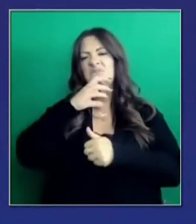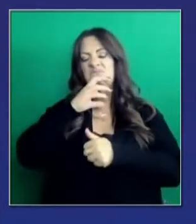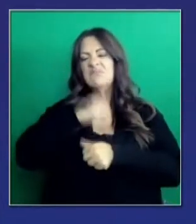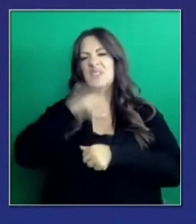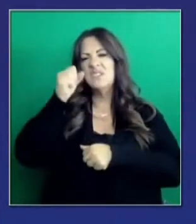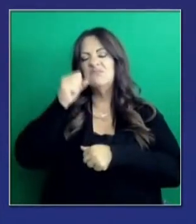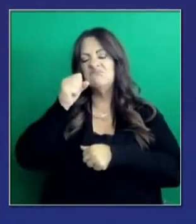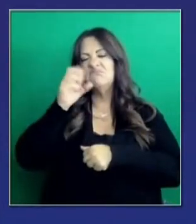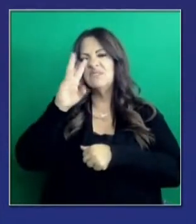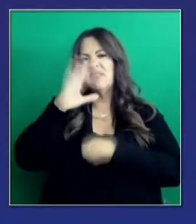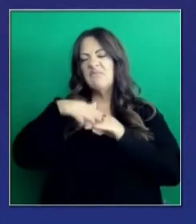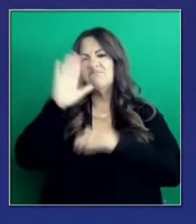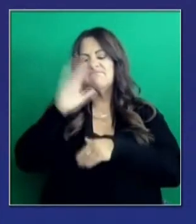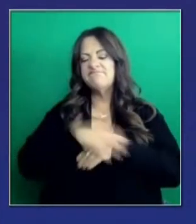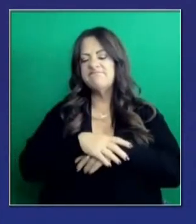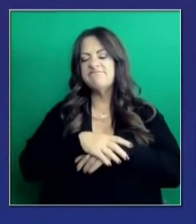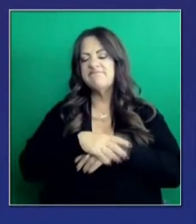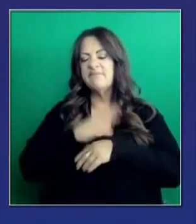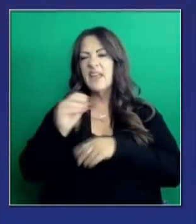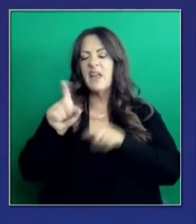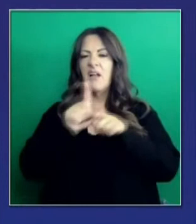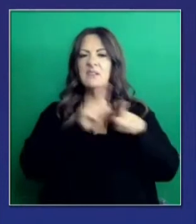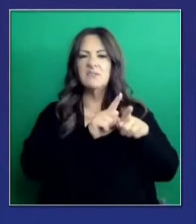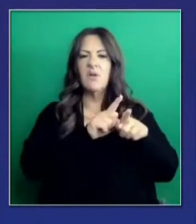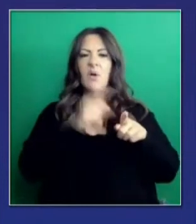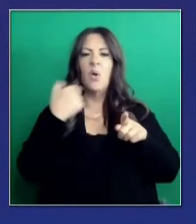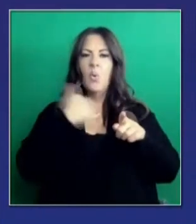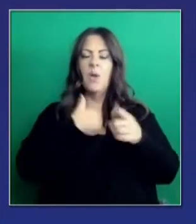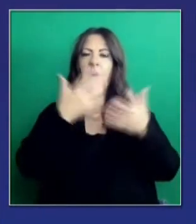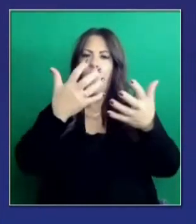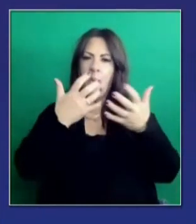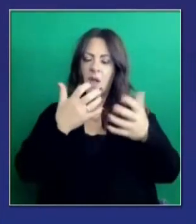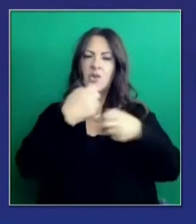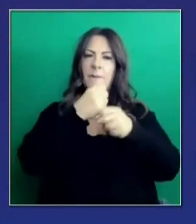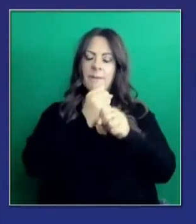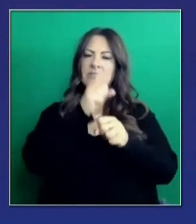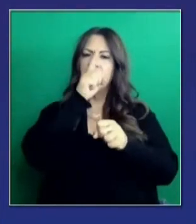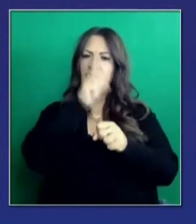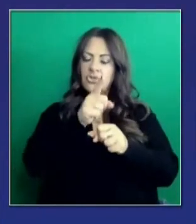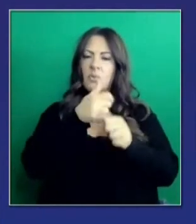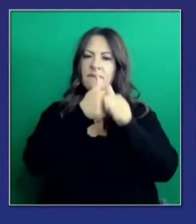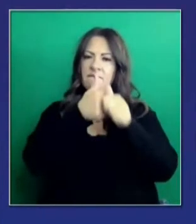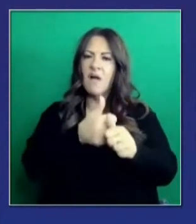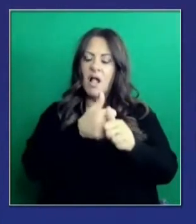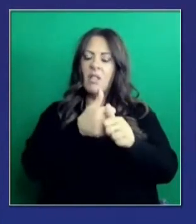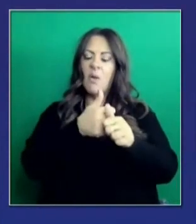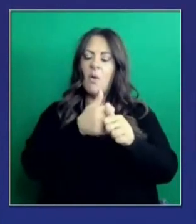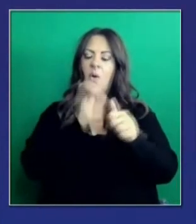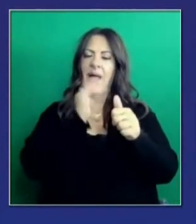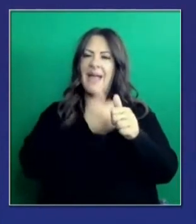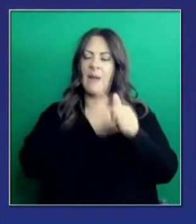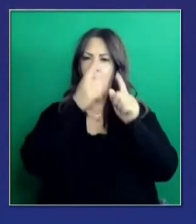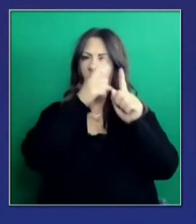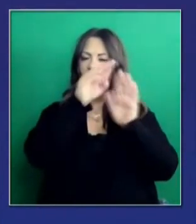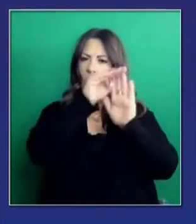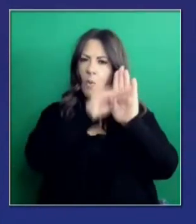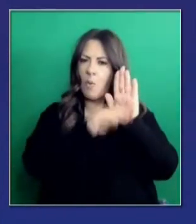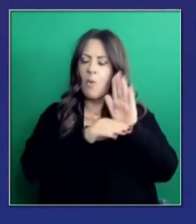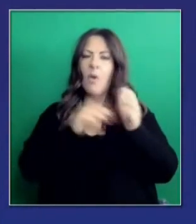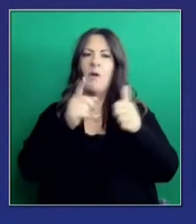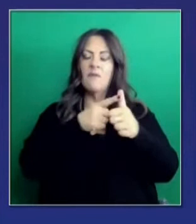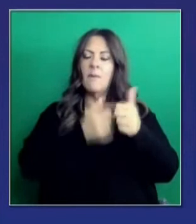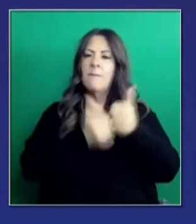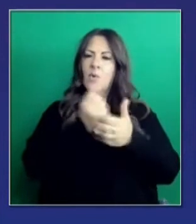to work through that cohort, our original tiered strategy consistent with the CDC, and continue to do what we can